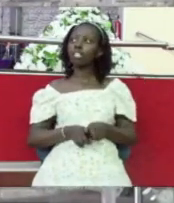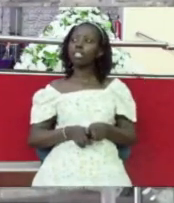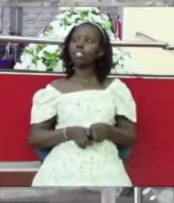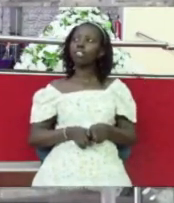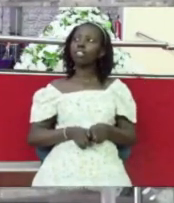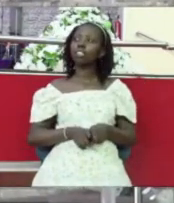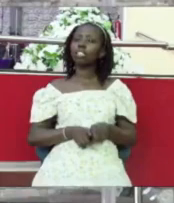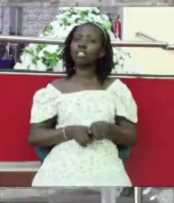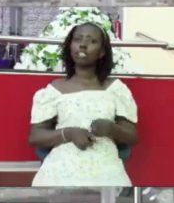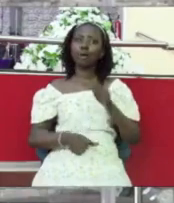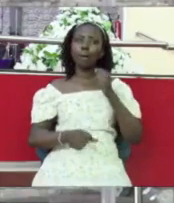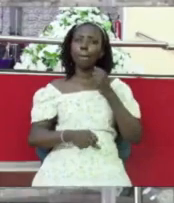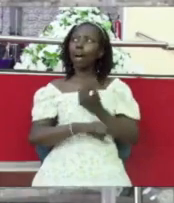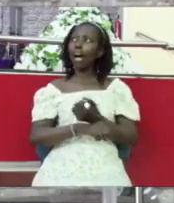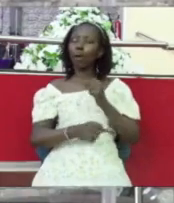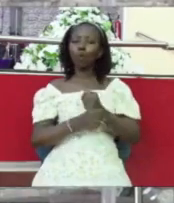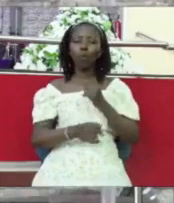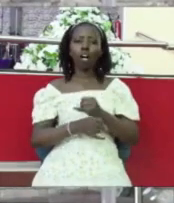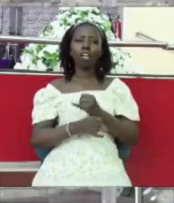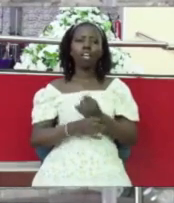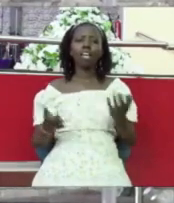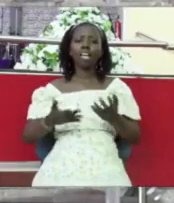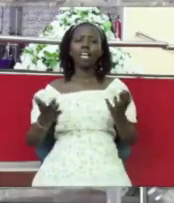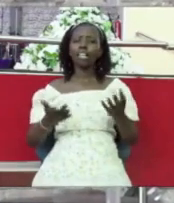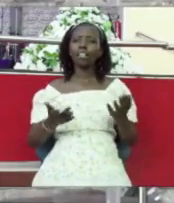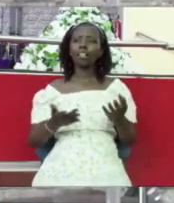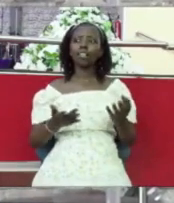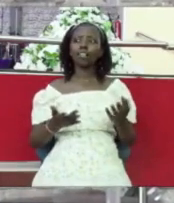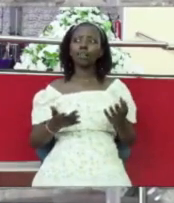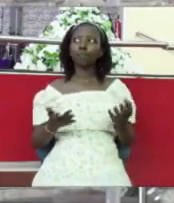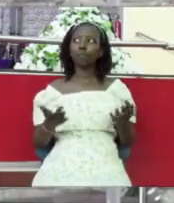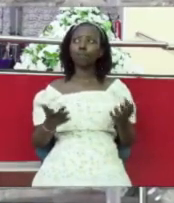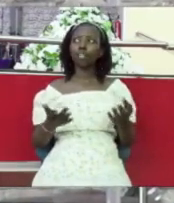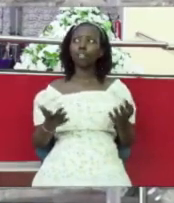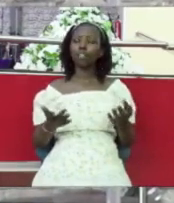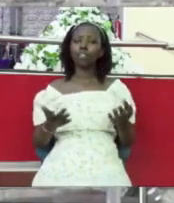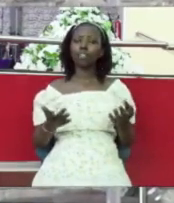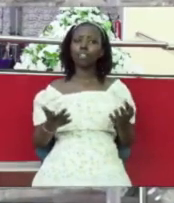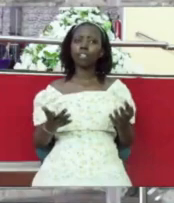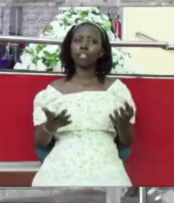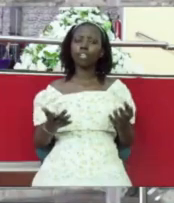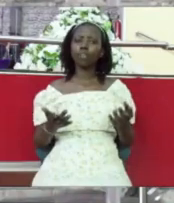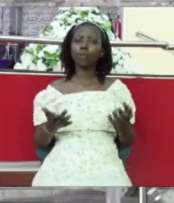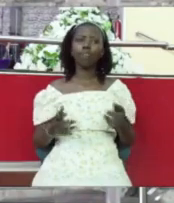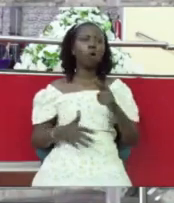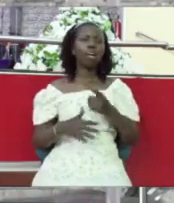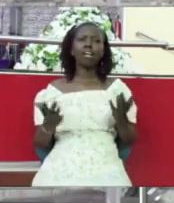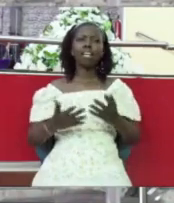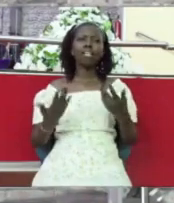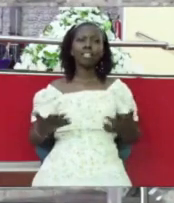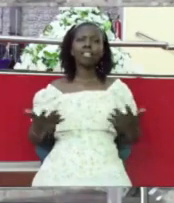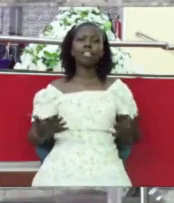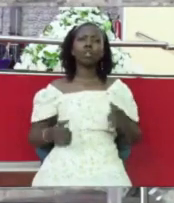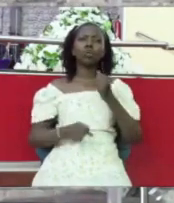diligence. Usikose kuwa na bidii. Whatever you find, you need to give it your best shot. Whatever you do it with